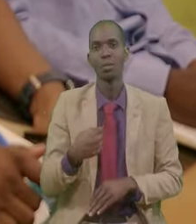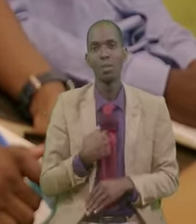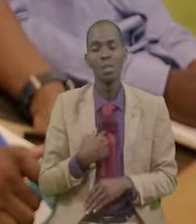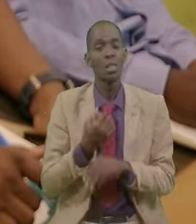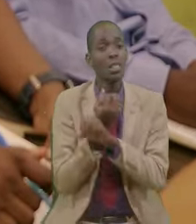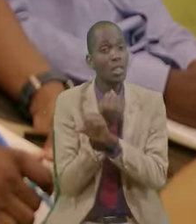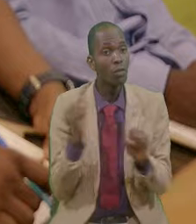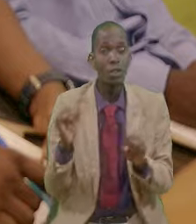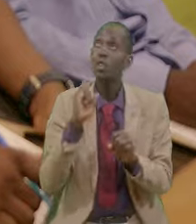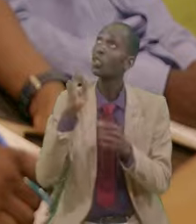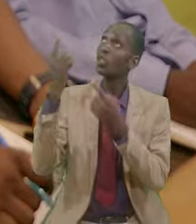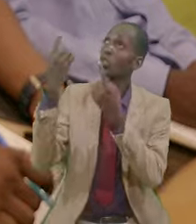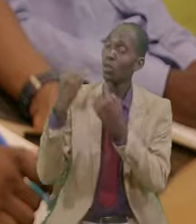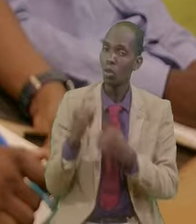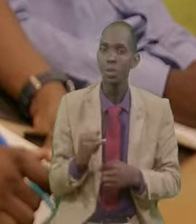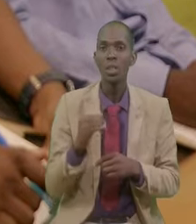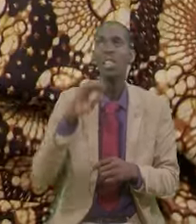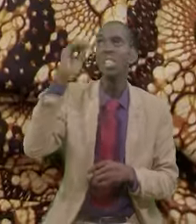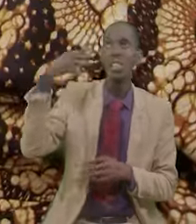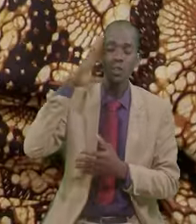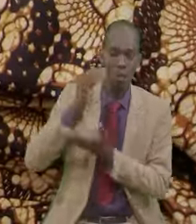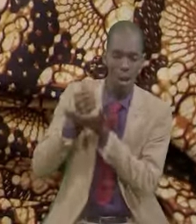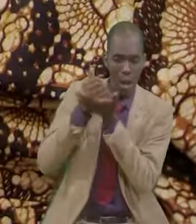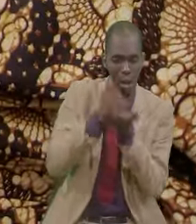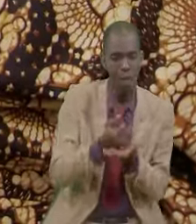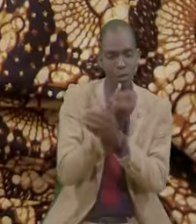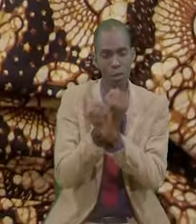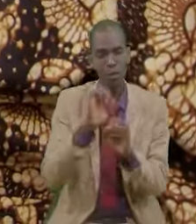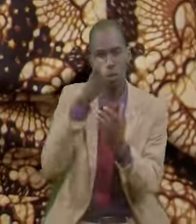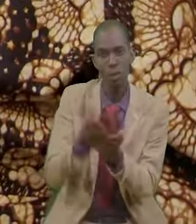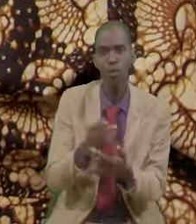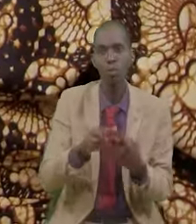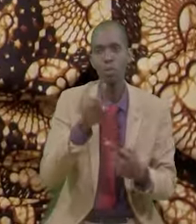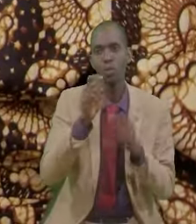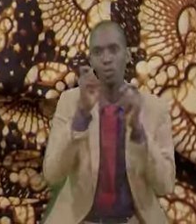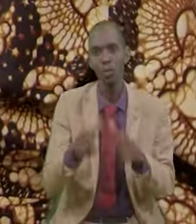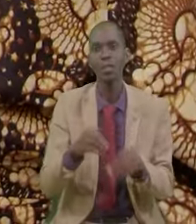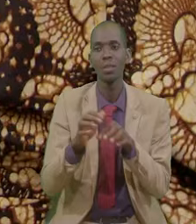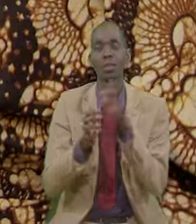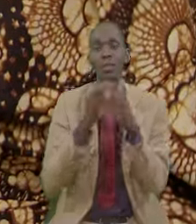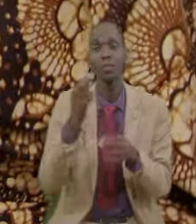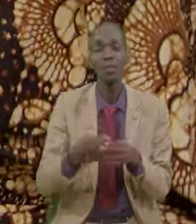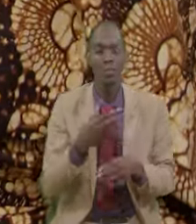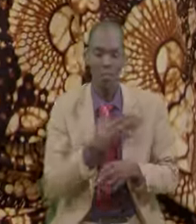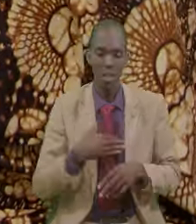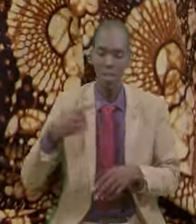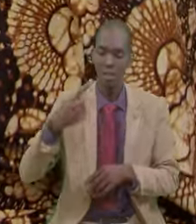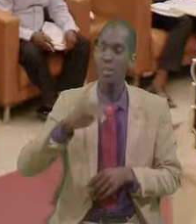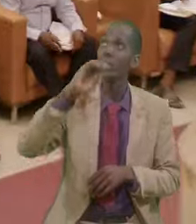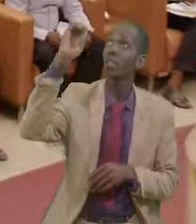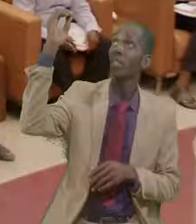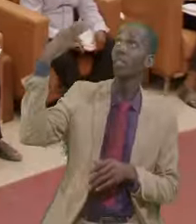is coming. Grace will bring it to you in Jesus' name. Verse 14. And the grace of our Lord